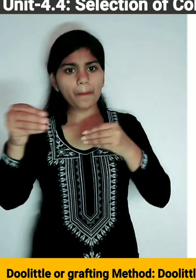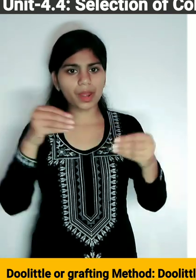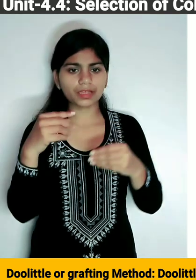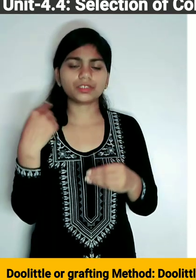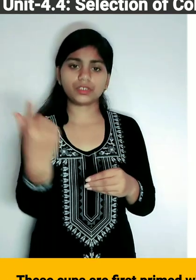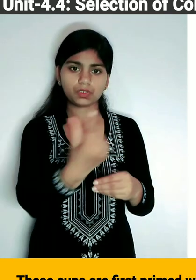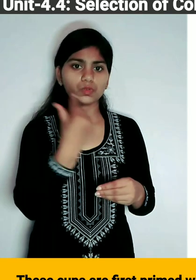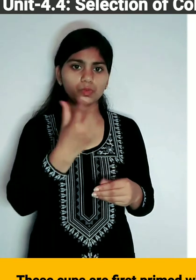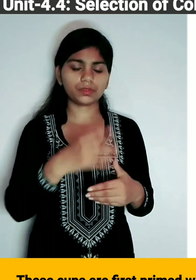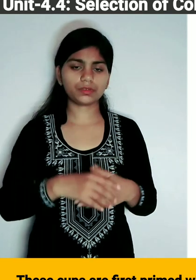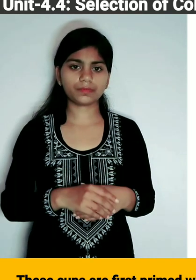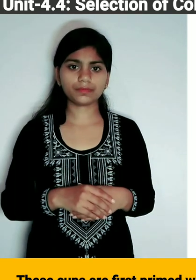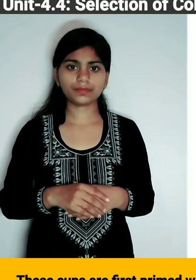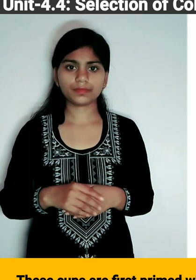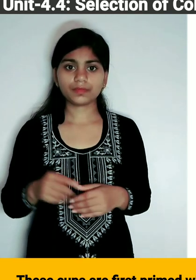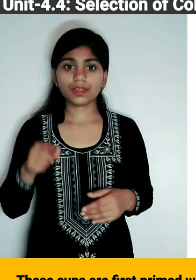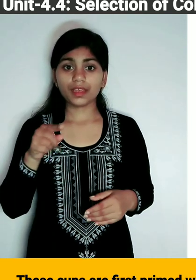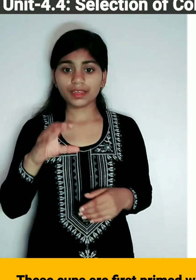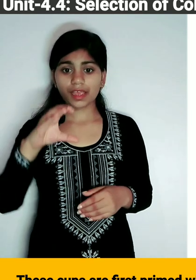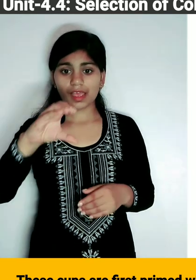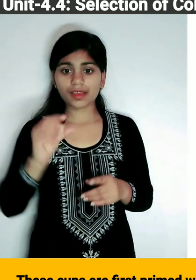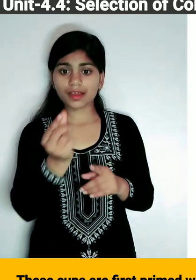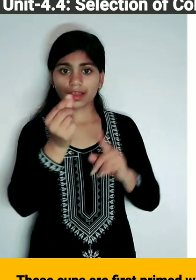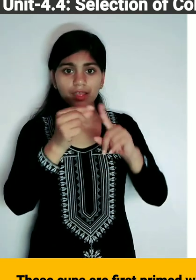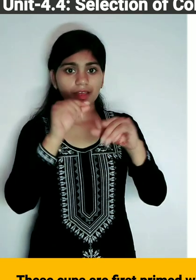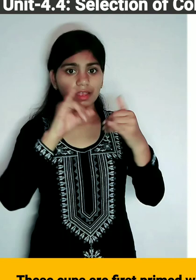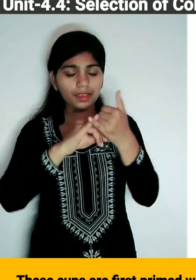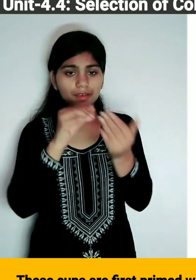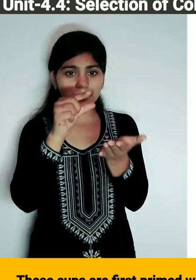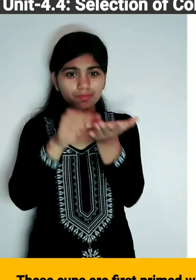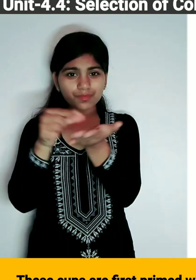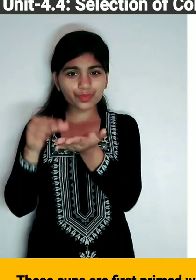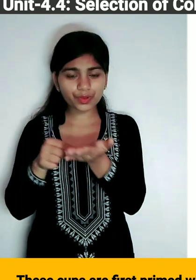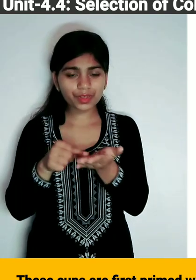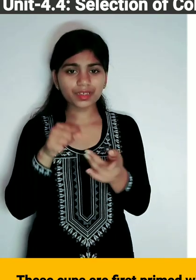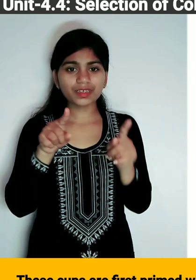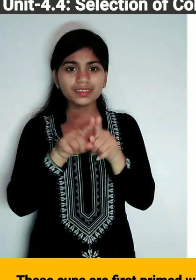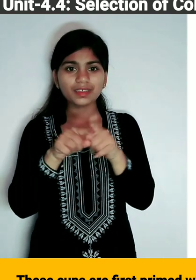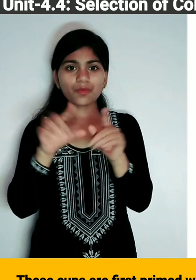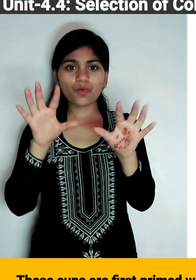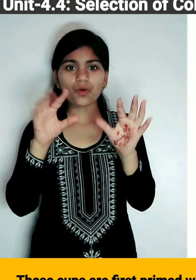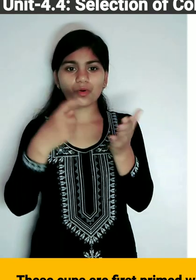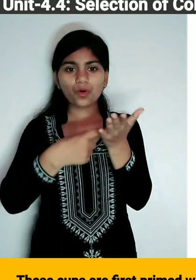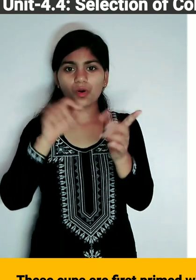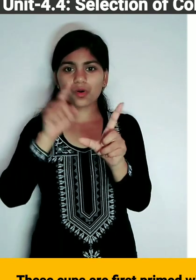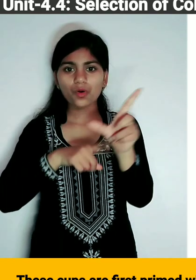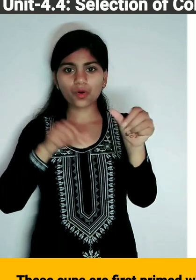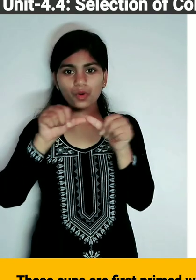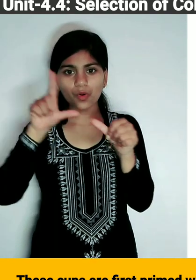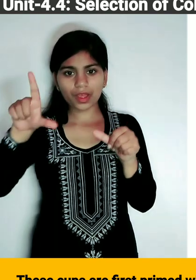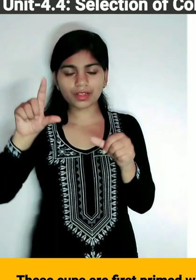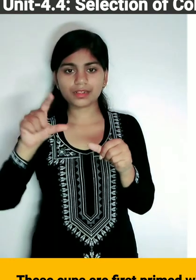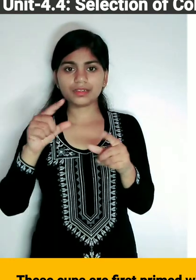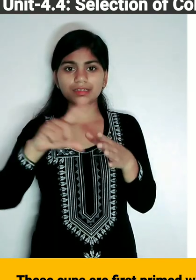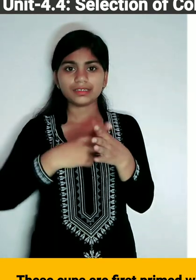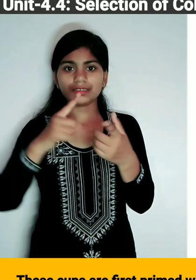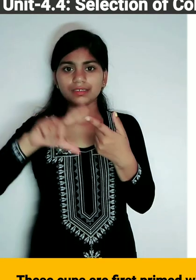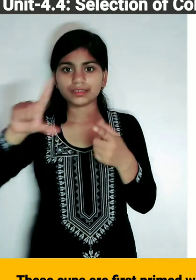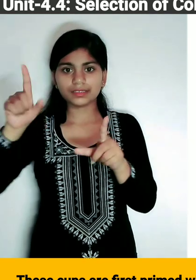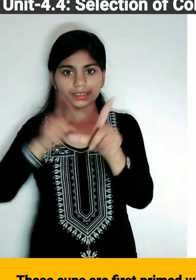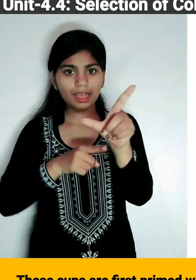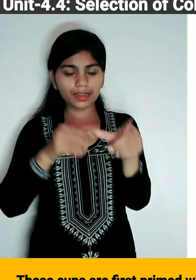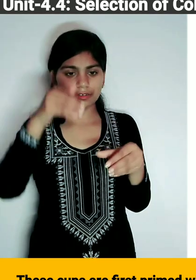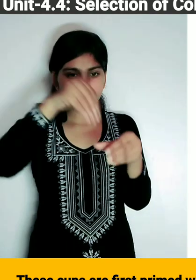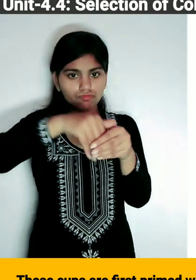These cups are first primed with royal jelly and then selected larva of